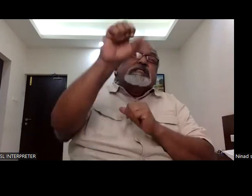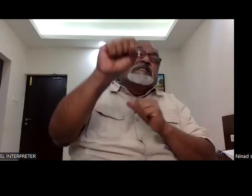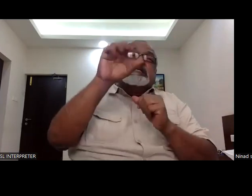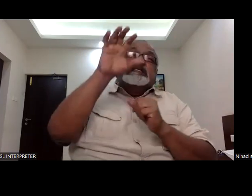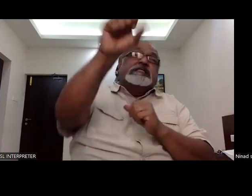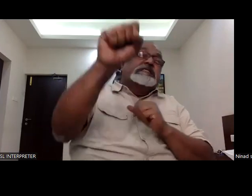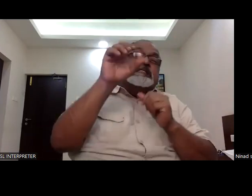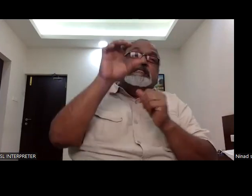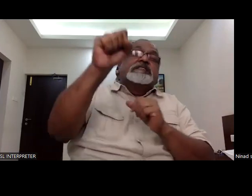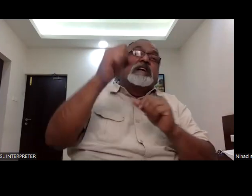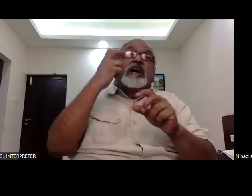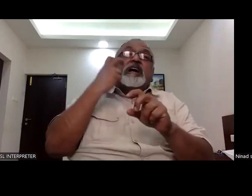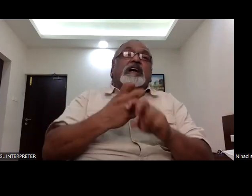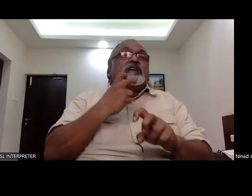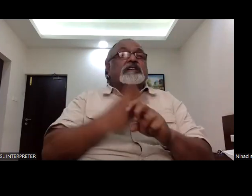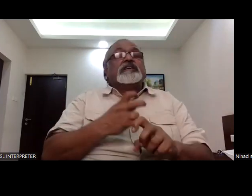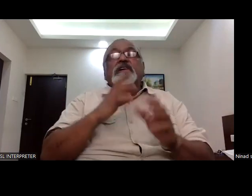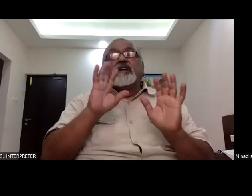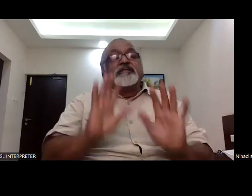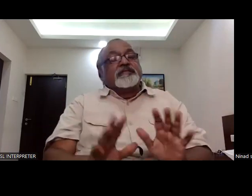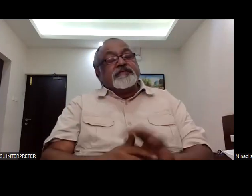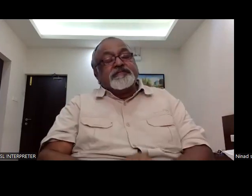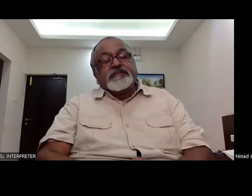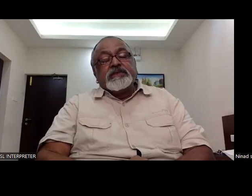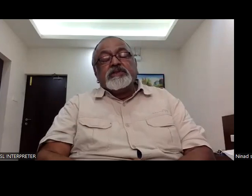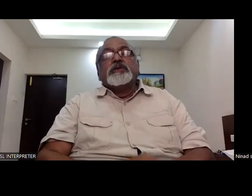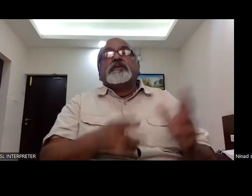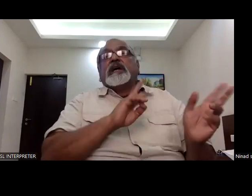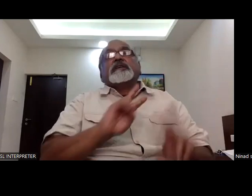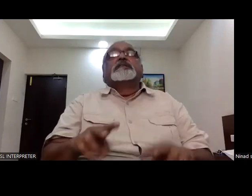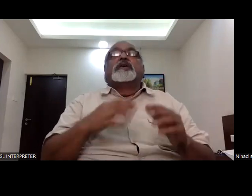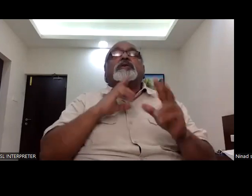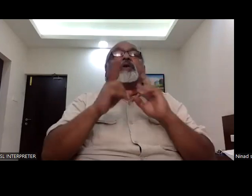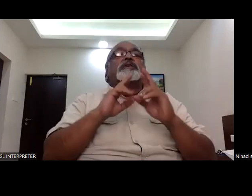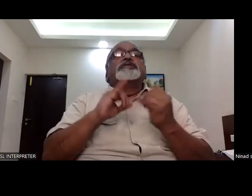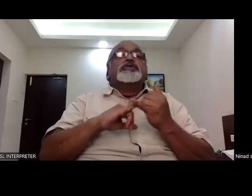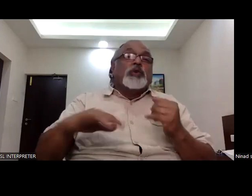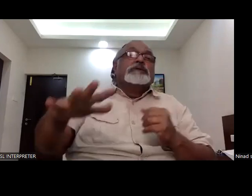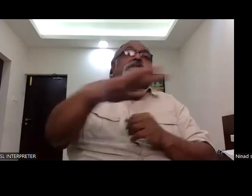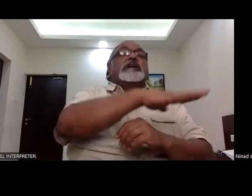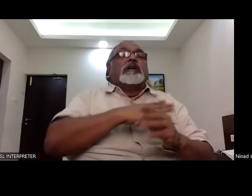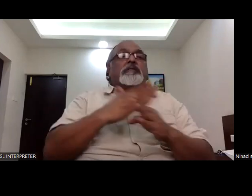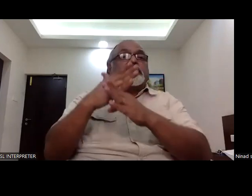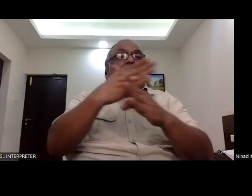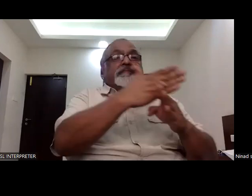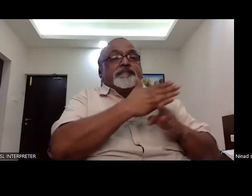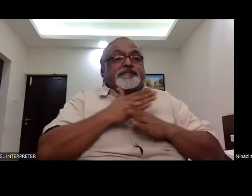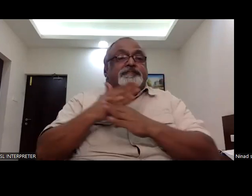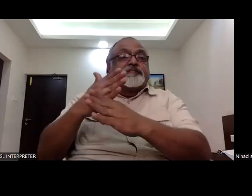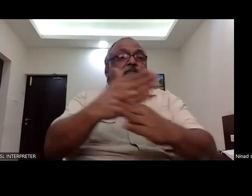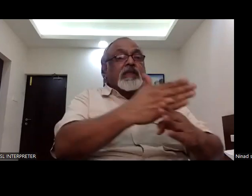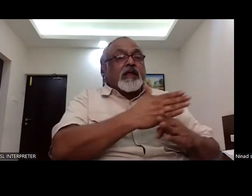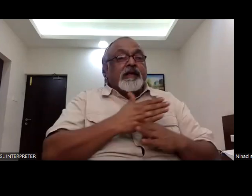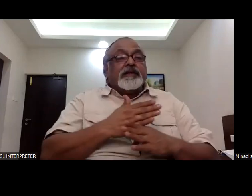achieve. So coming back to the social participation, what I don't know about all of you in terms of which spectrum